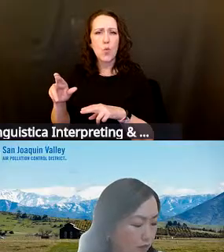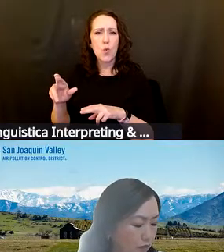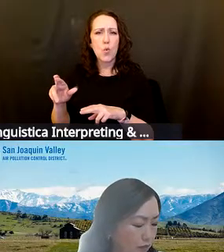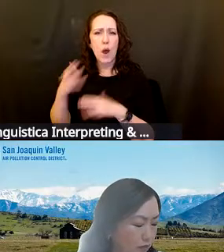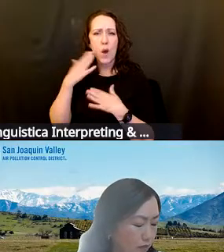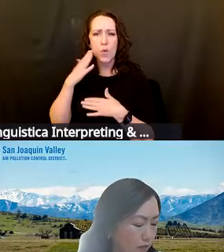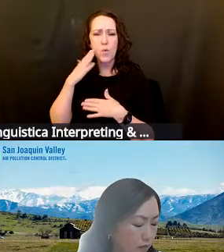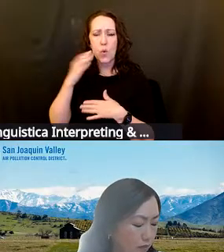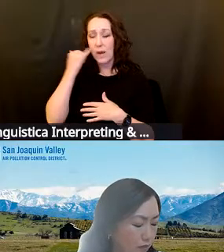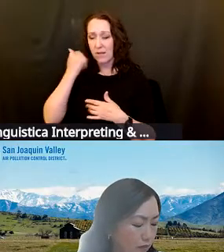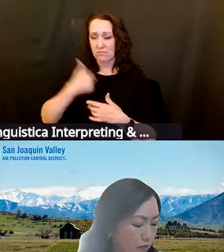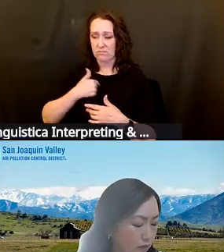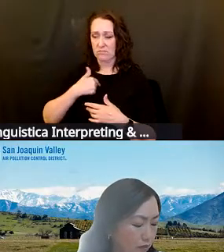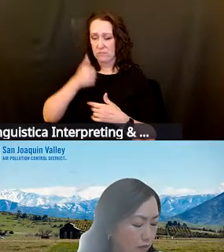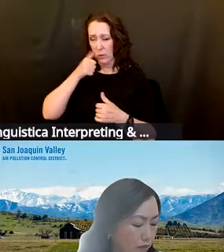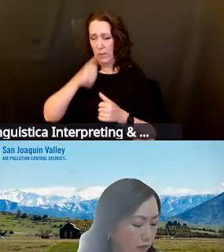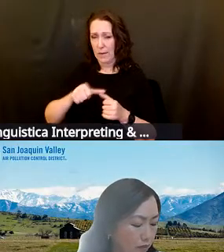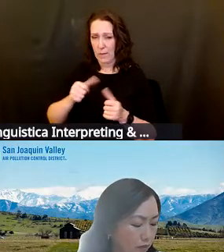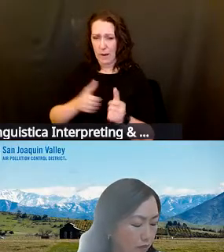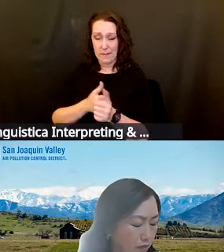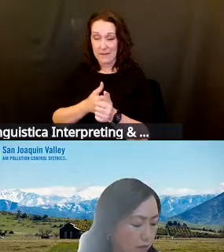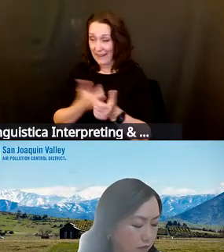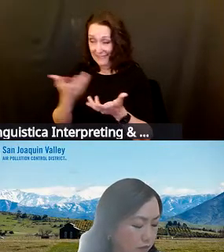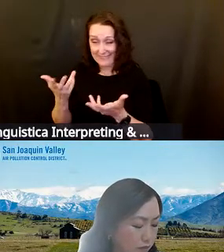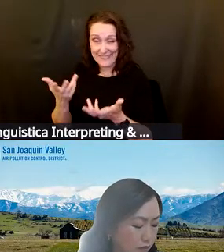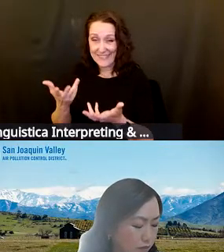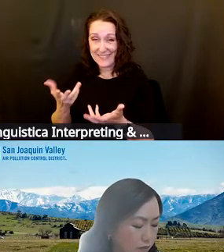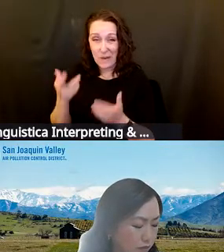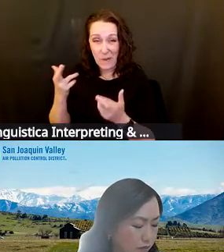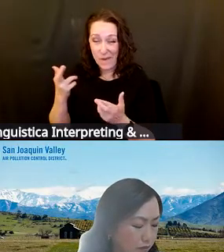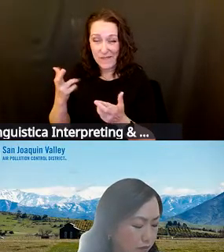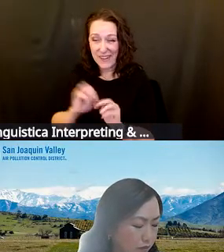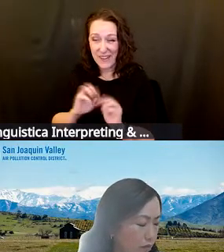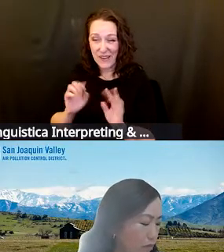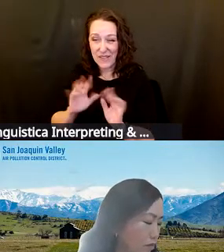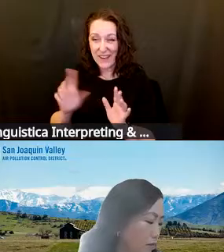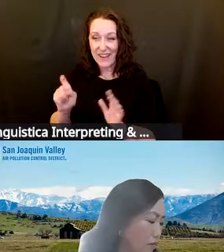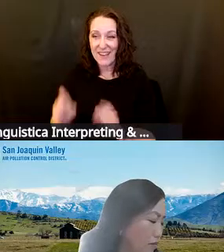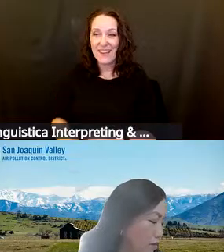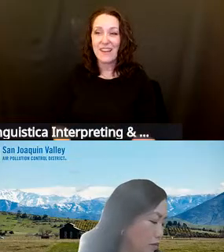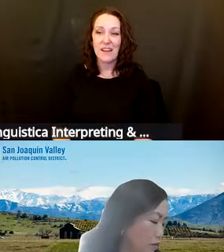if I remember an update, so I was just hoping to get clarification.